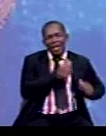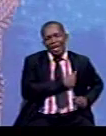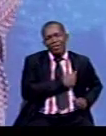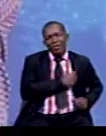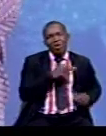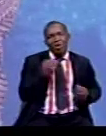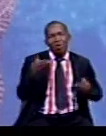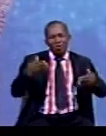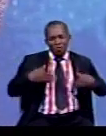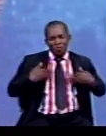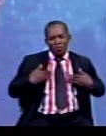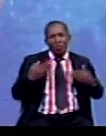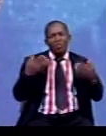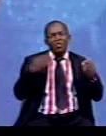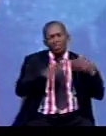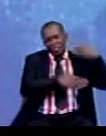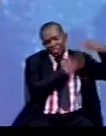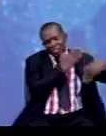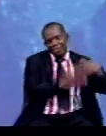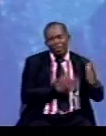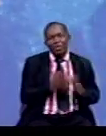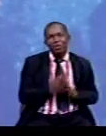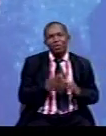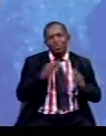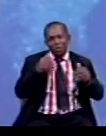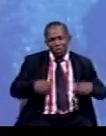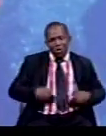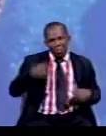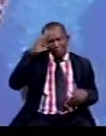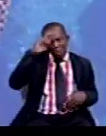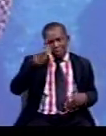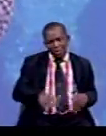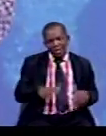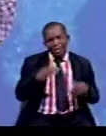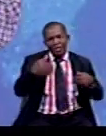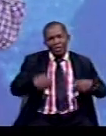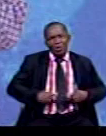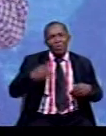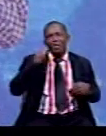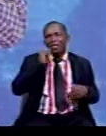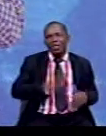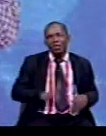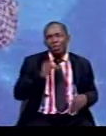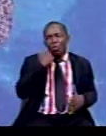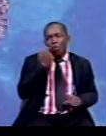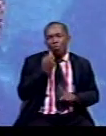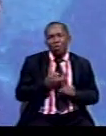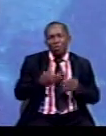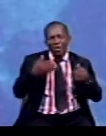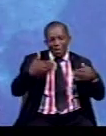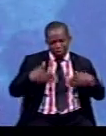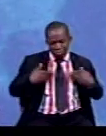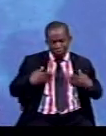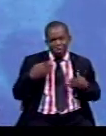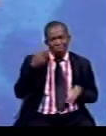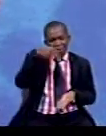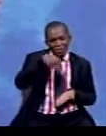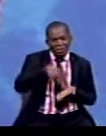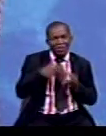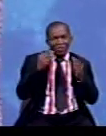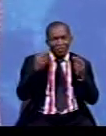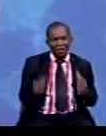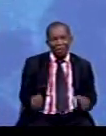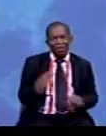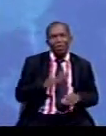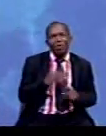from teenage age, who will stand firm in the word of the Lord, and who will hold high the integrity of the Lord, and